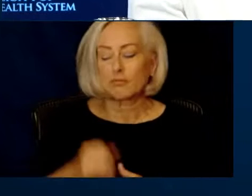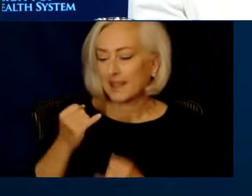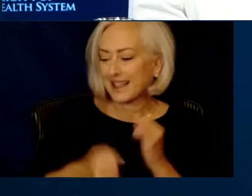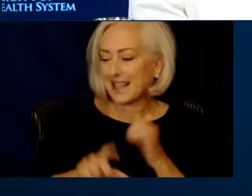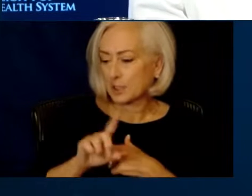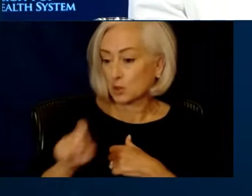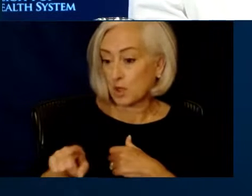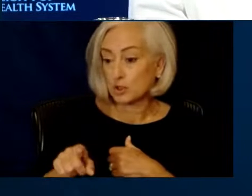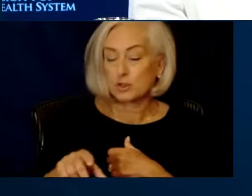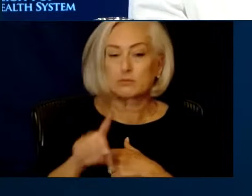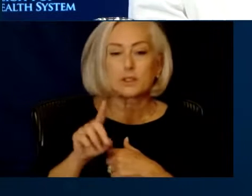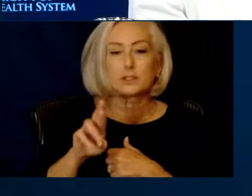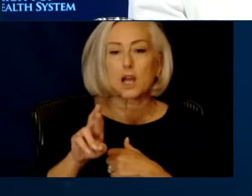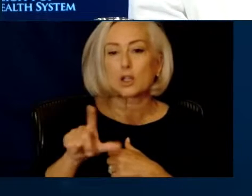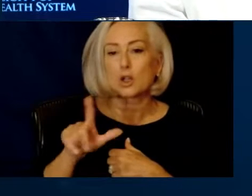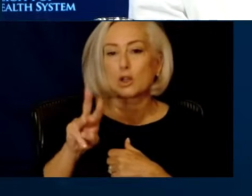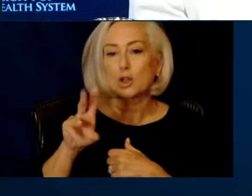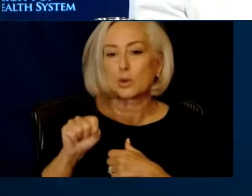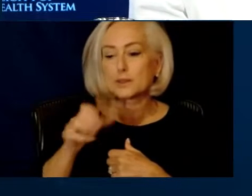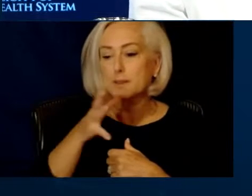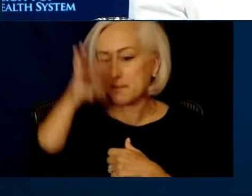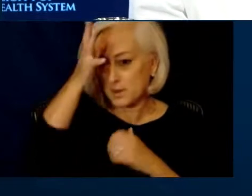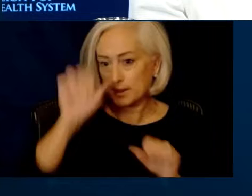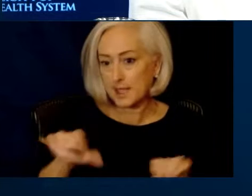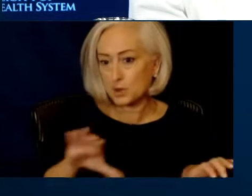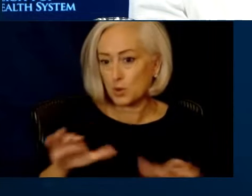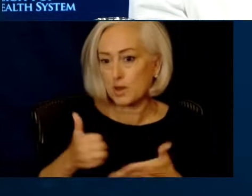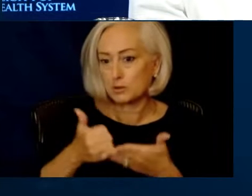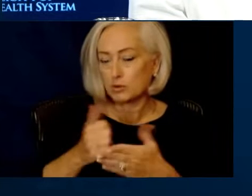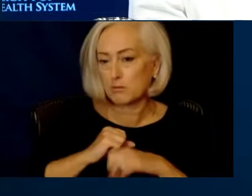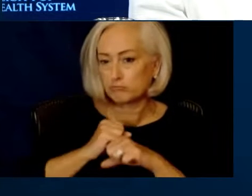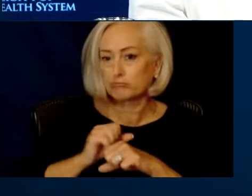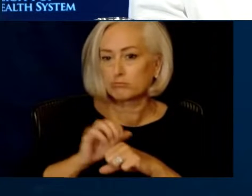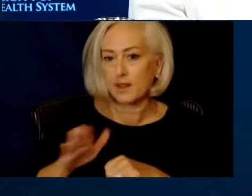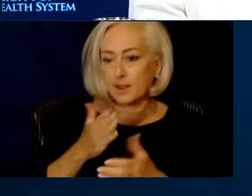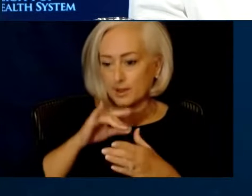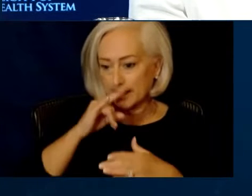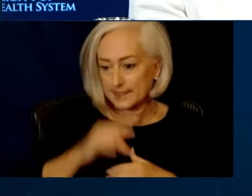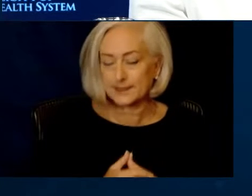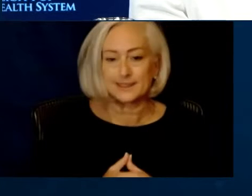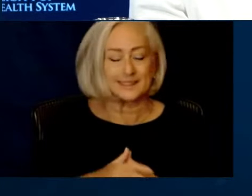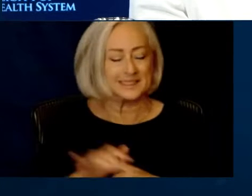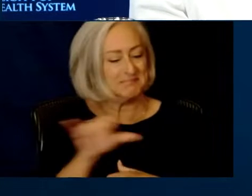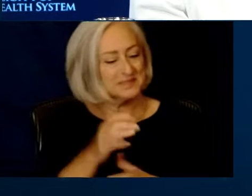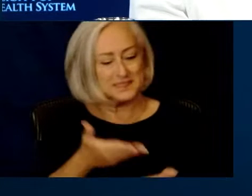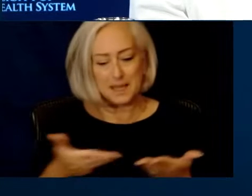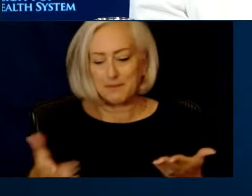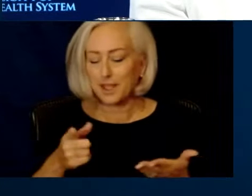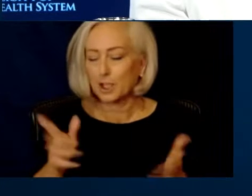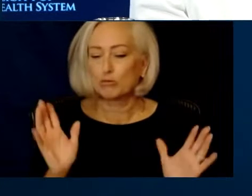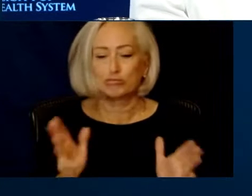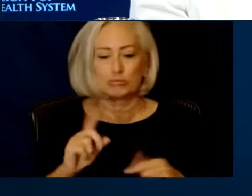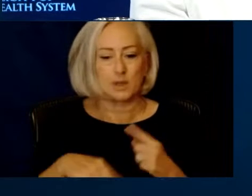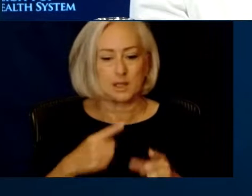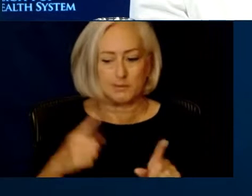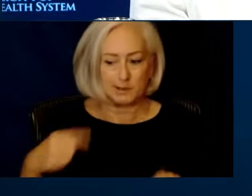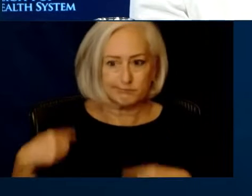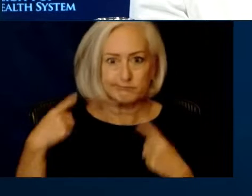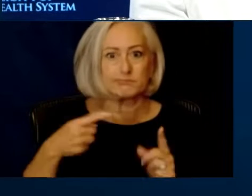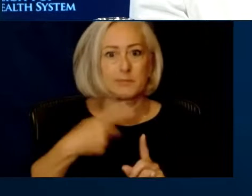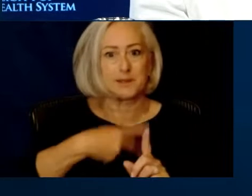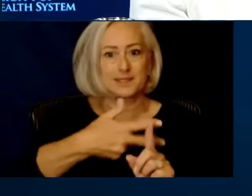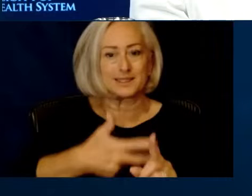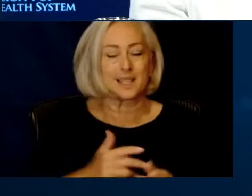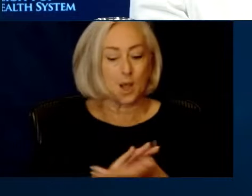can parents do to help protect their kids? It's probably kind of the same theme that you've maybe been talking about for a couple months now. Wash your